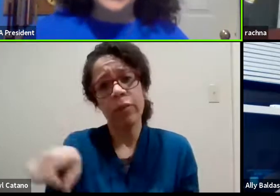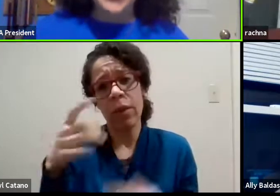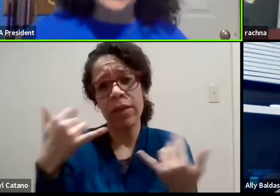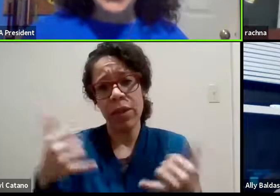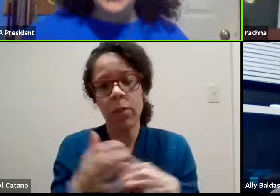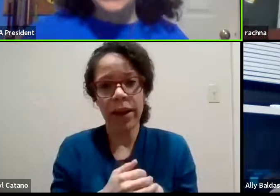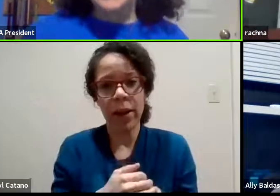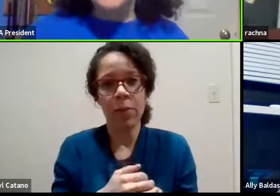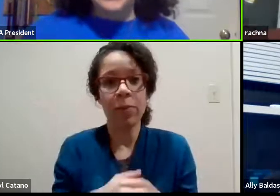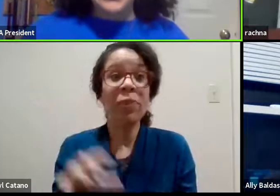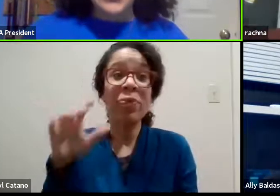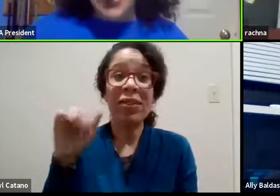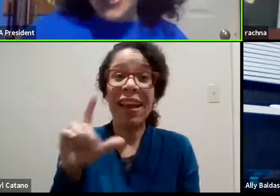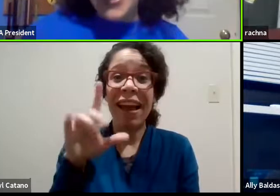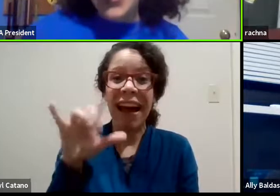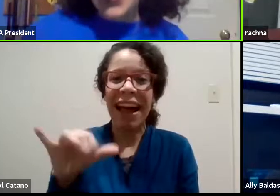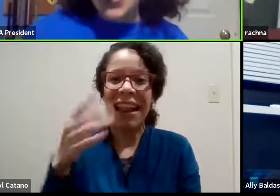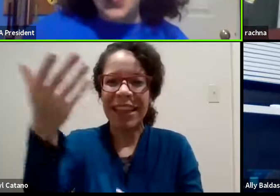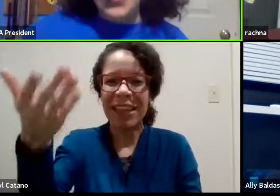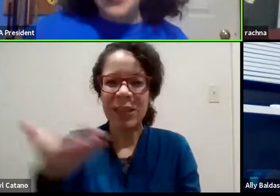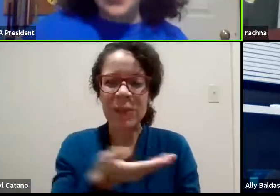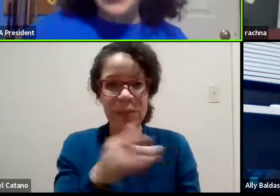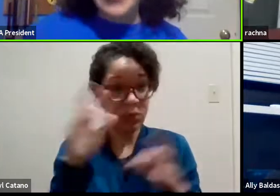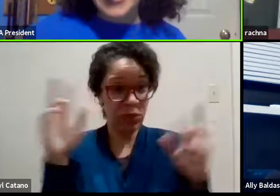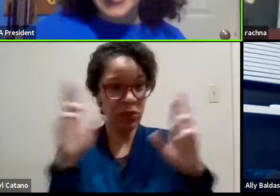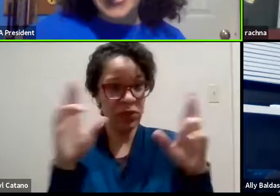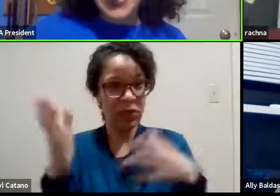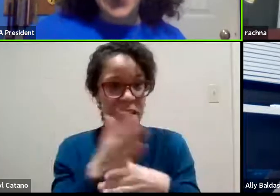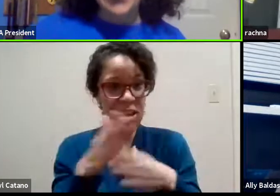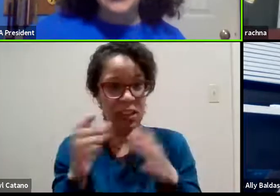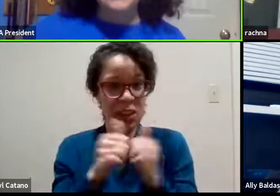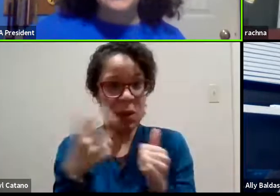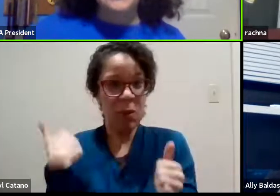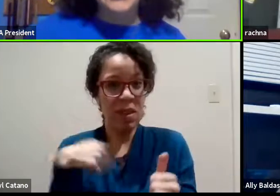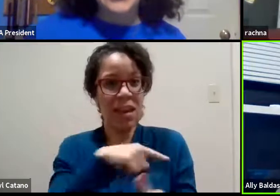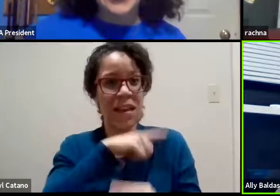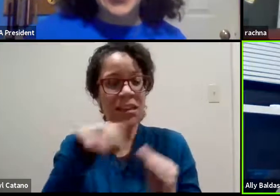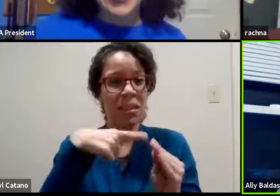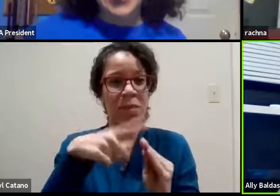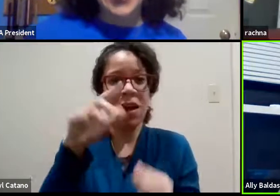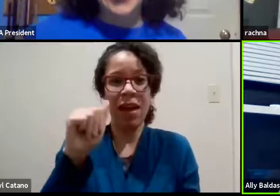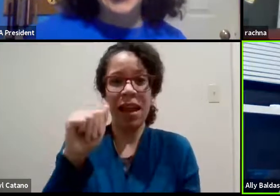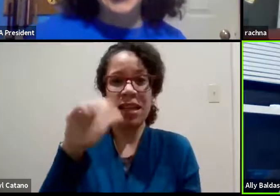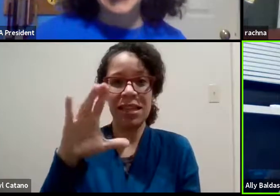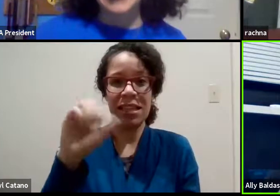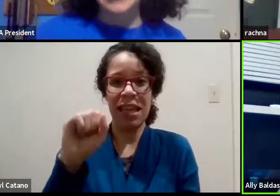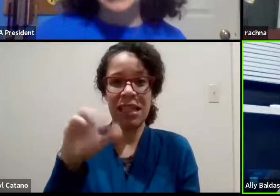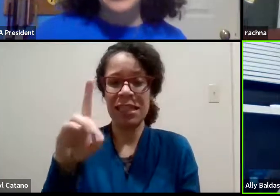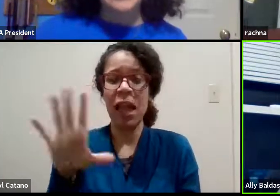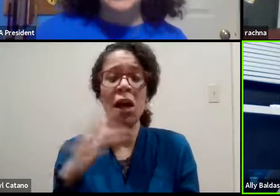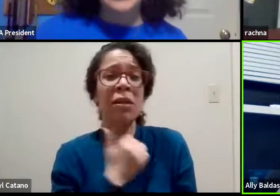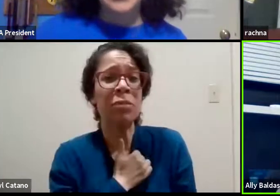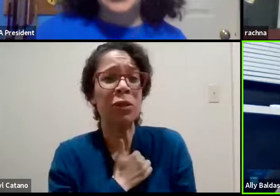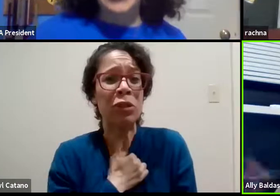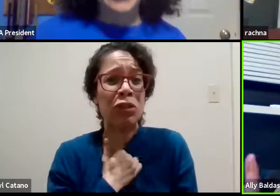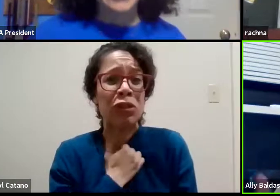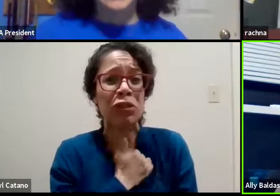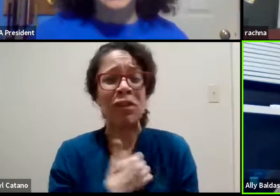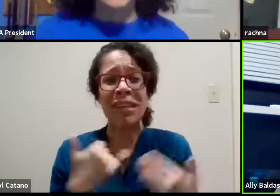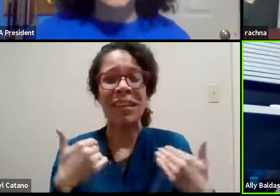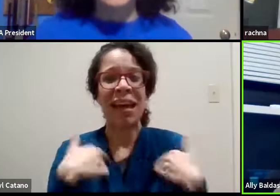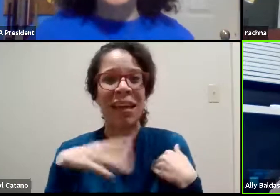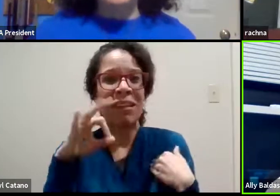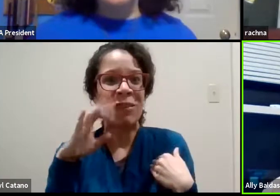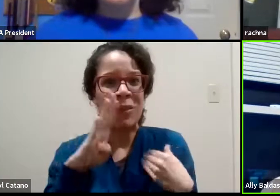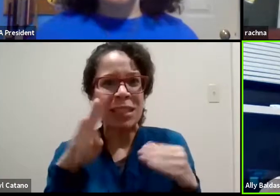Allie, welcome. Are you ready to share with us about ACSD? I'm so sorry. I had the Facebook link and I